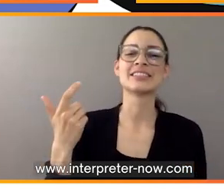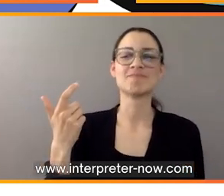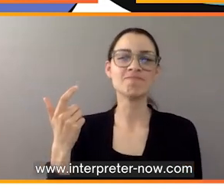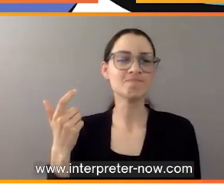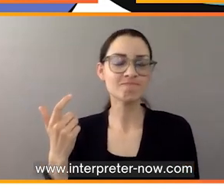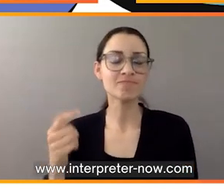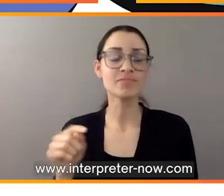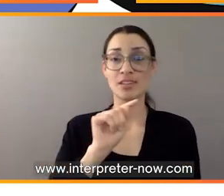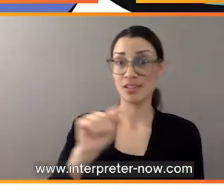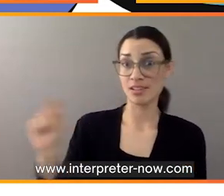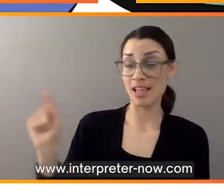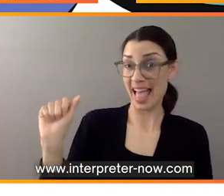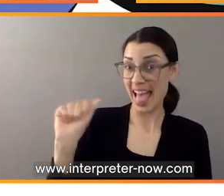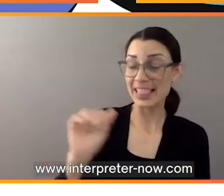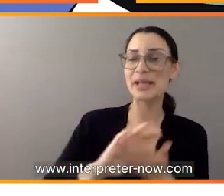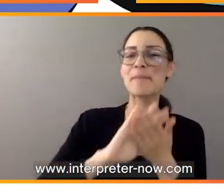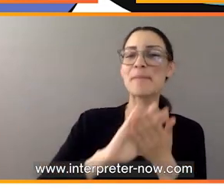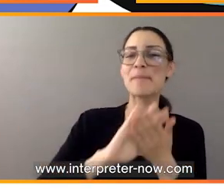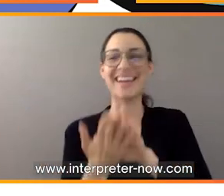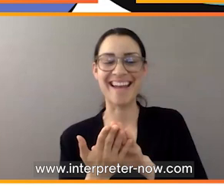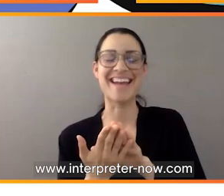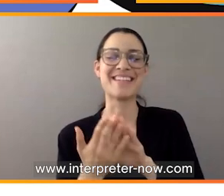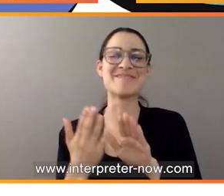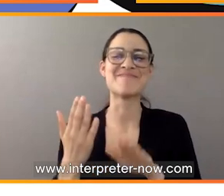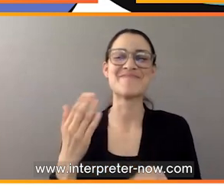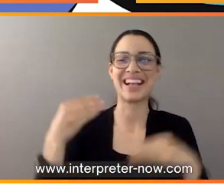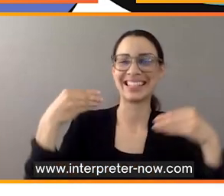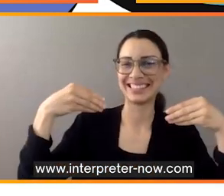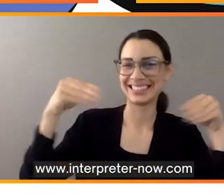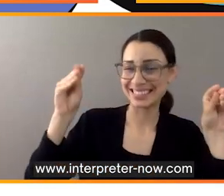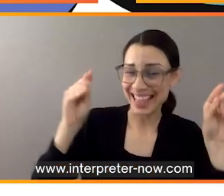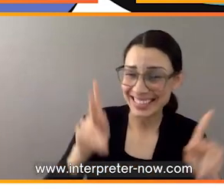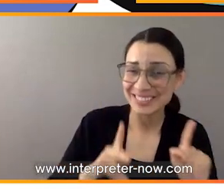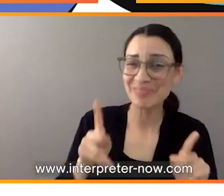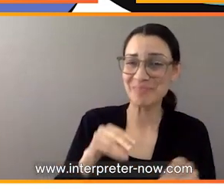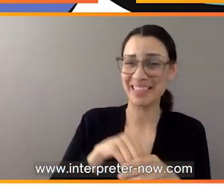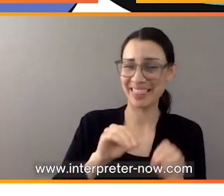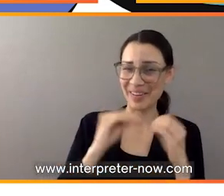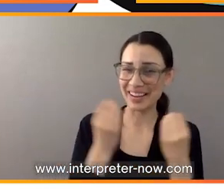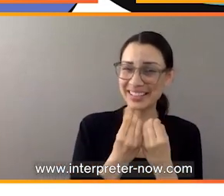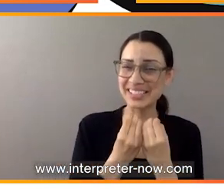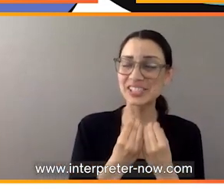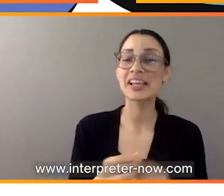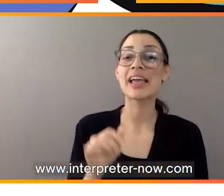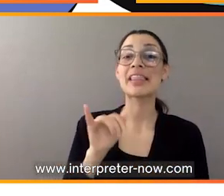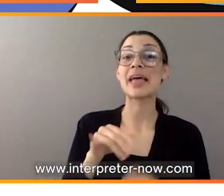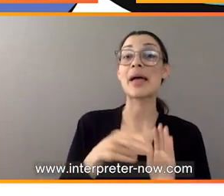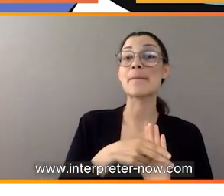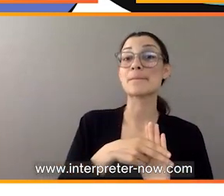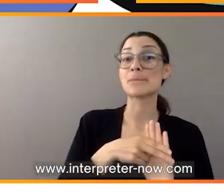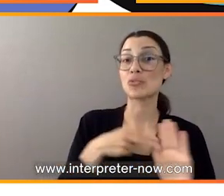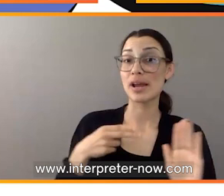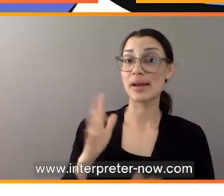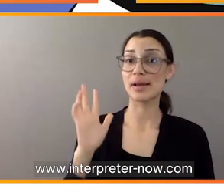the brand used to be so exclusive in that it was really sports oriented. And now the brand was becoming more diverse.